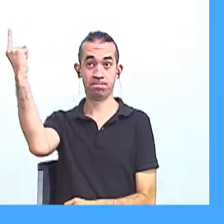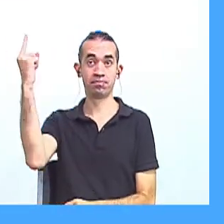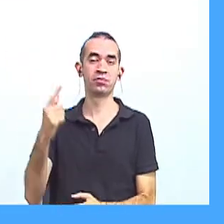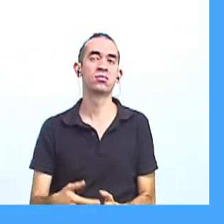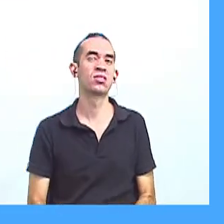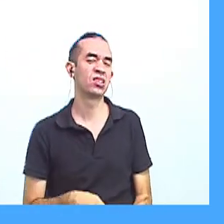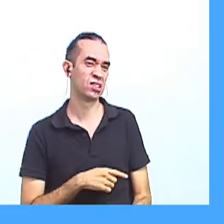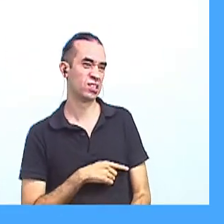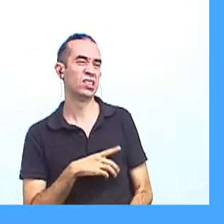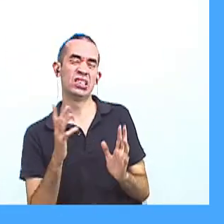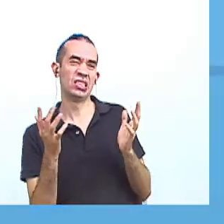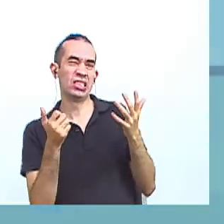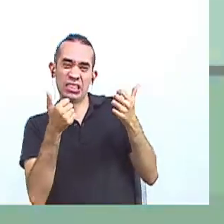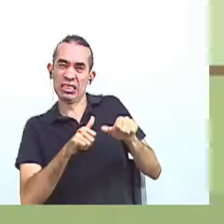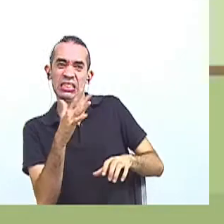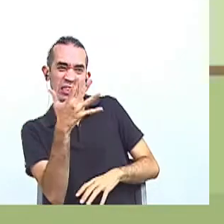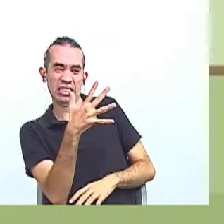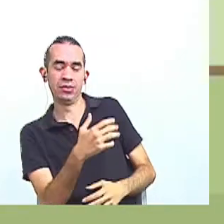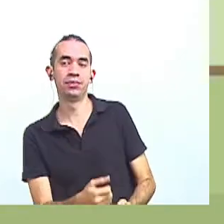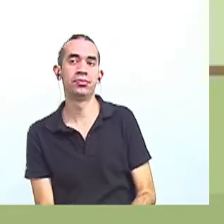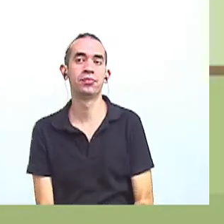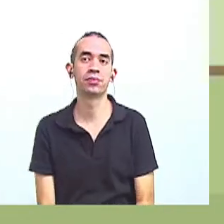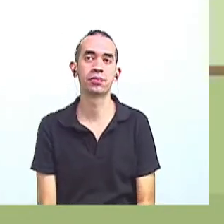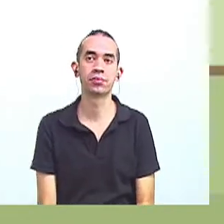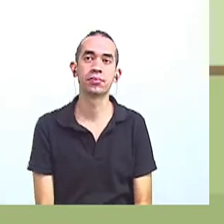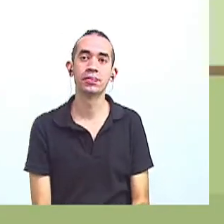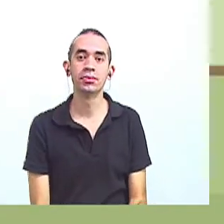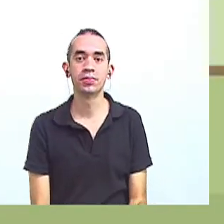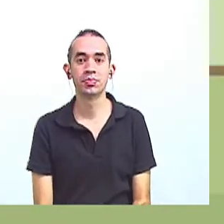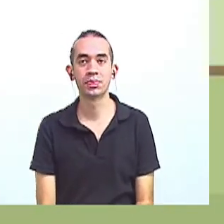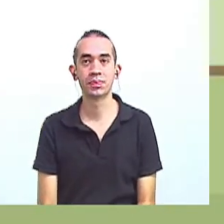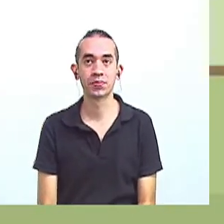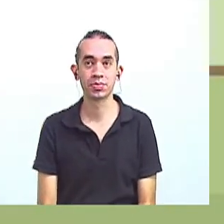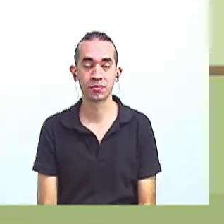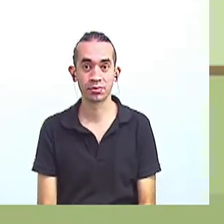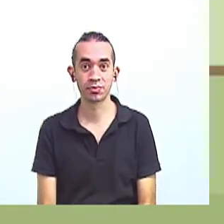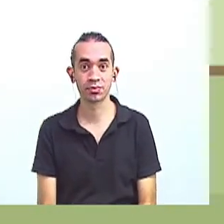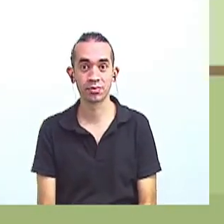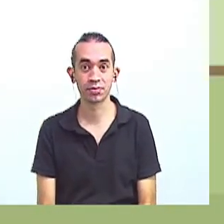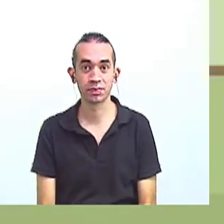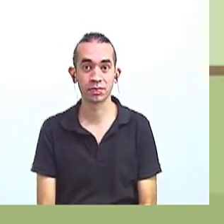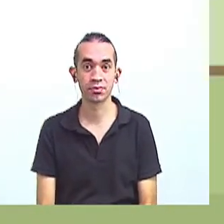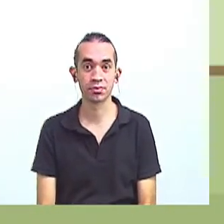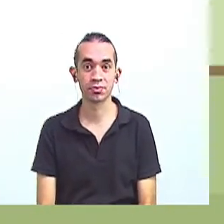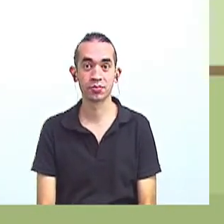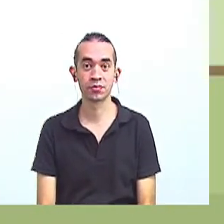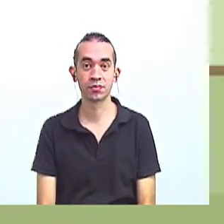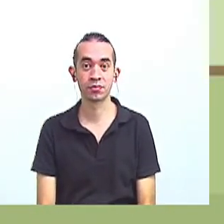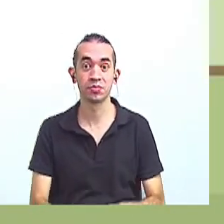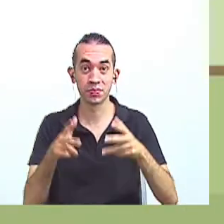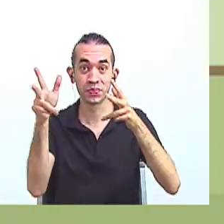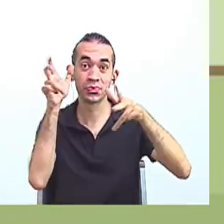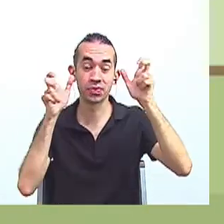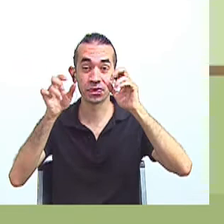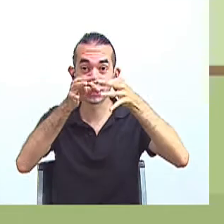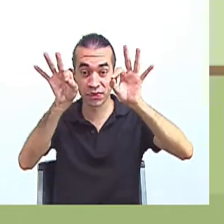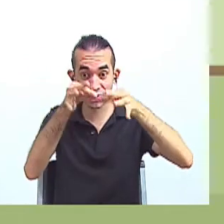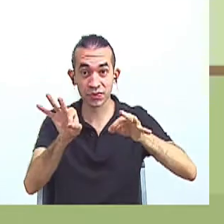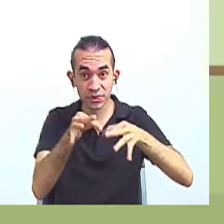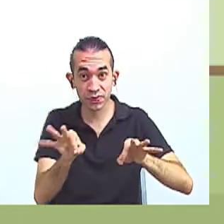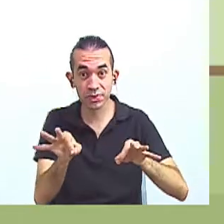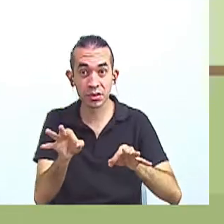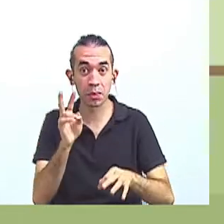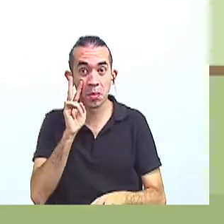I partly agree with you. All right. Were you able to extract all the phrases that the person in the